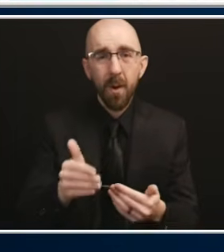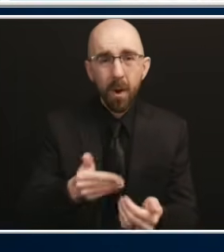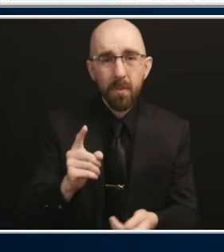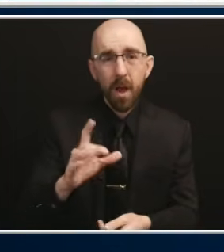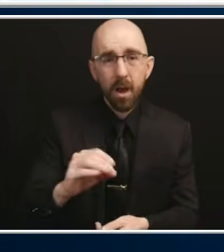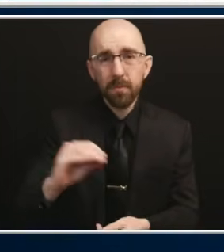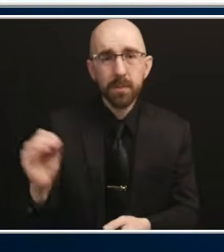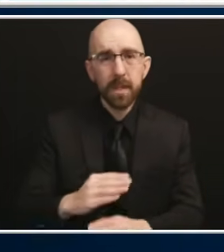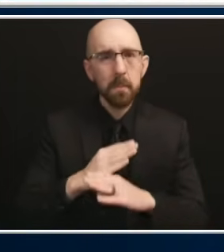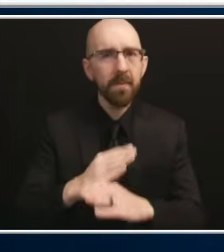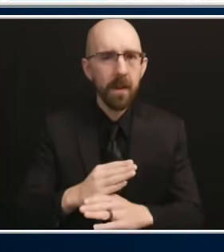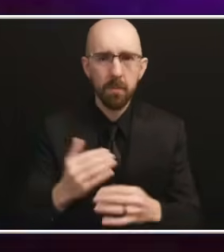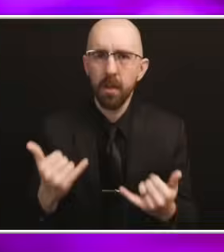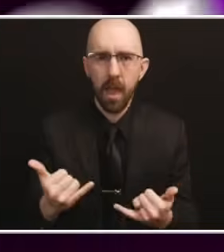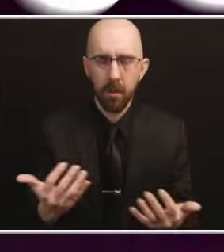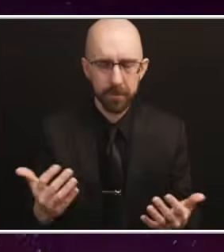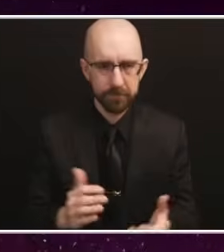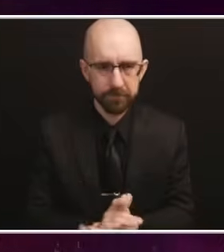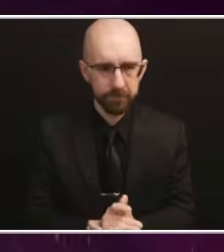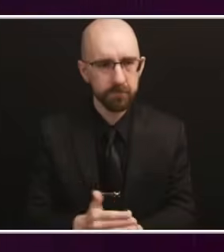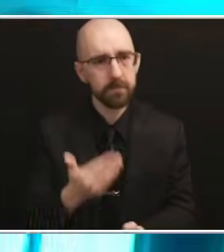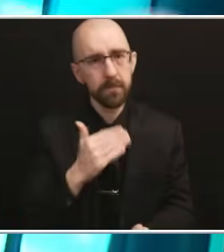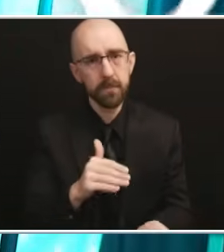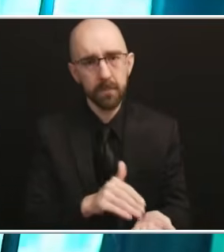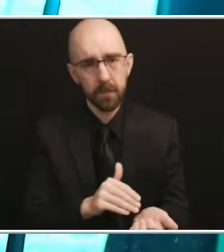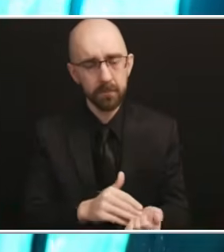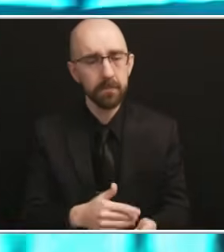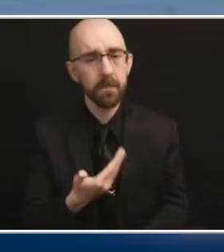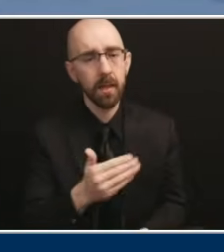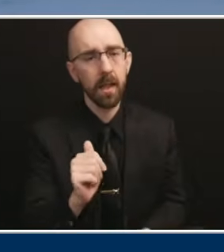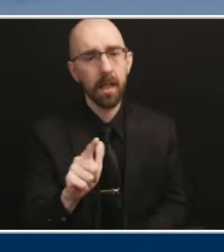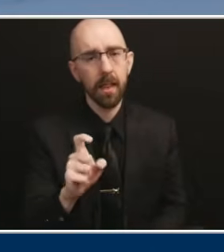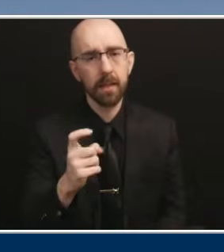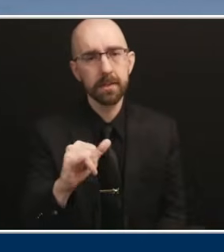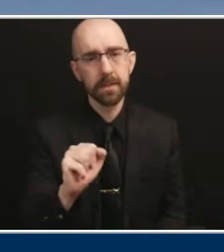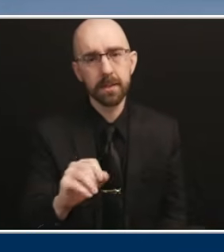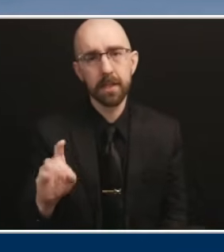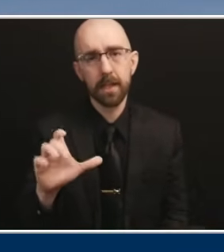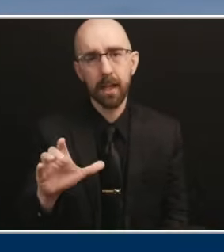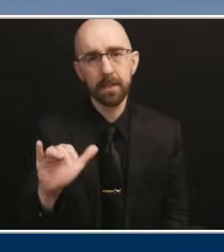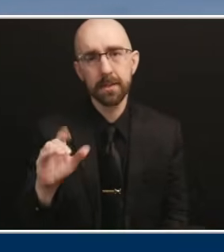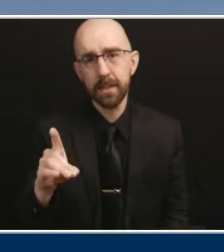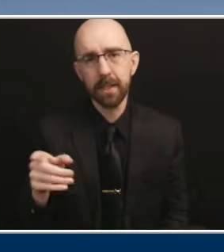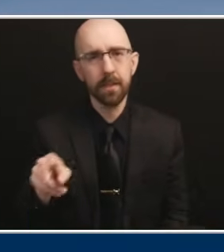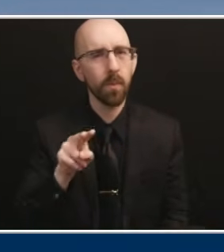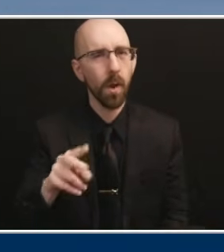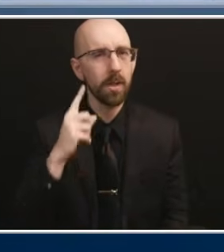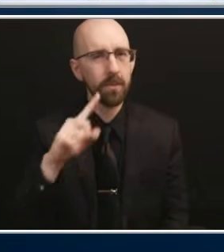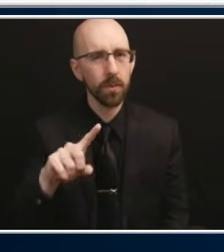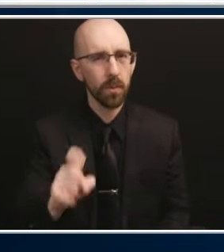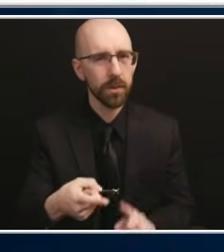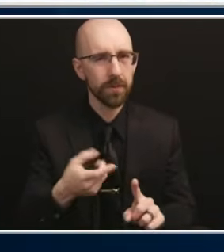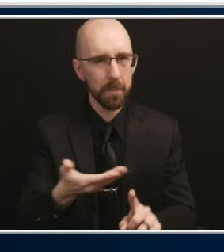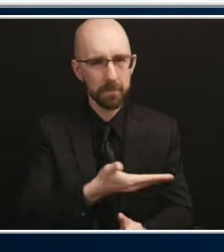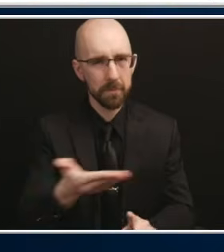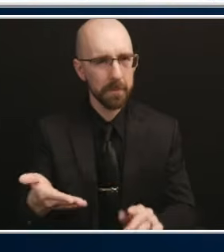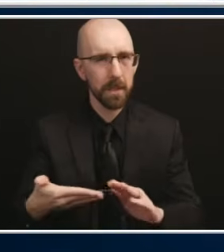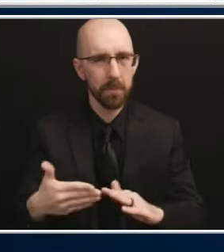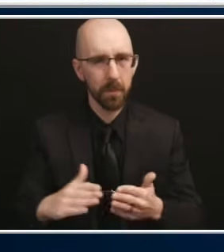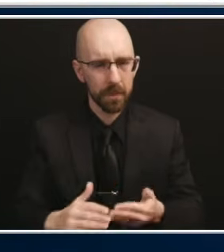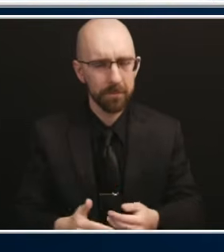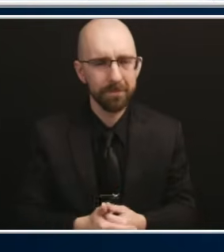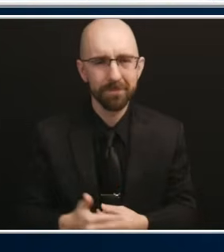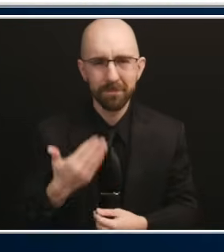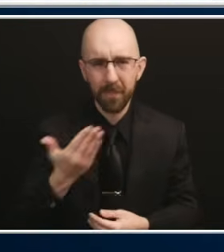Great. Thanks, Doc Hawk. Yeah. Alexis Del Cid is watching for questions from our community. Alexis? Good morning. We've got a great